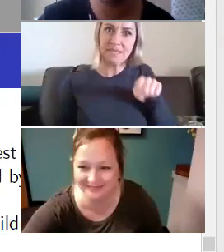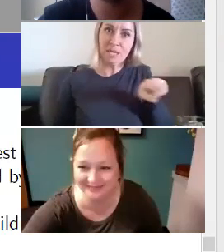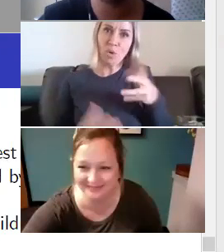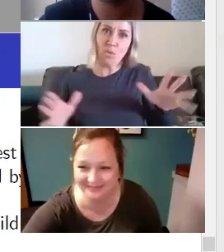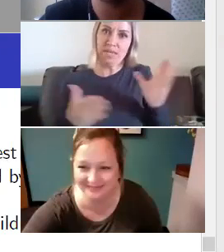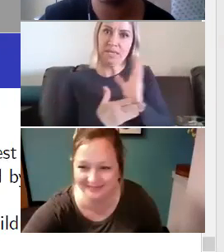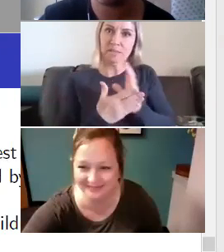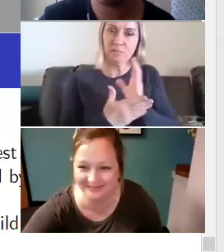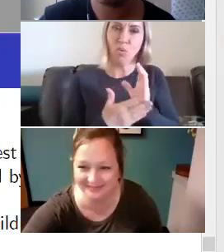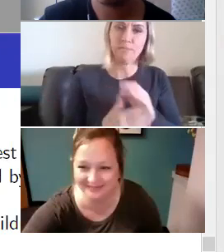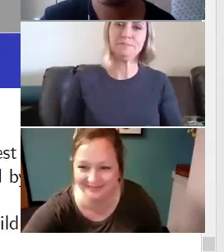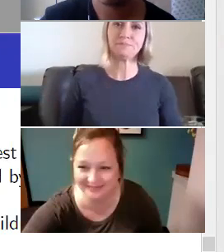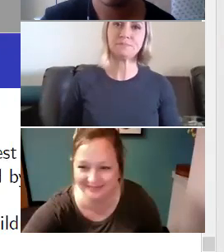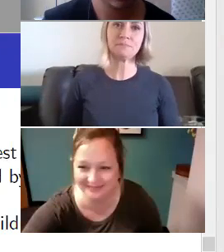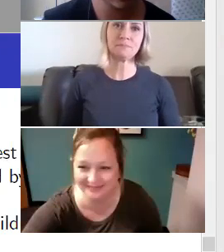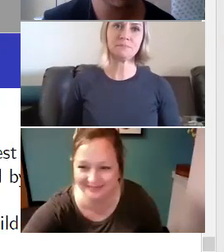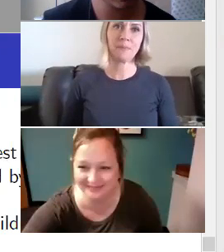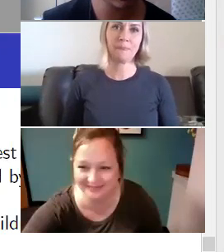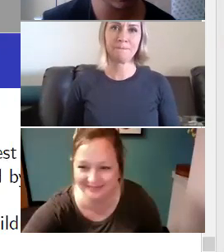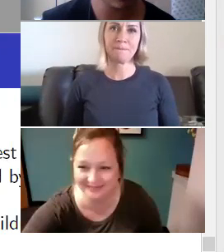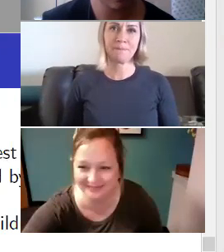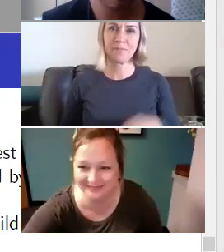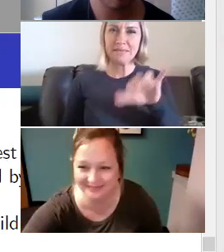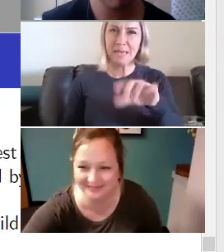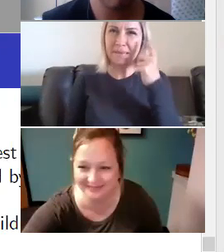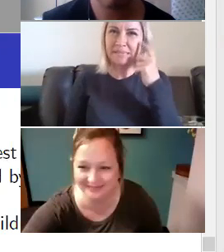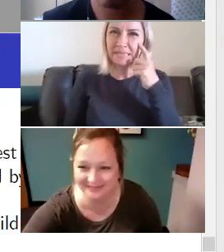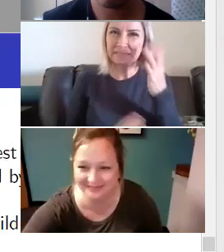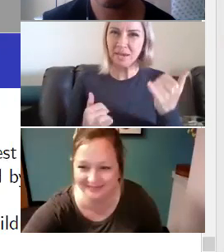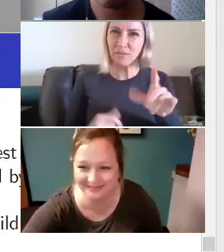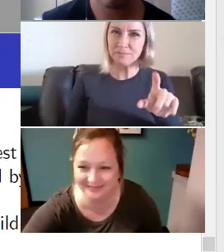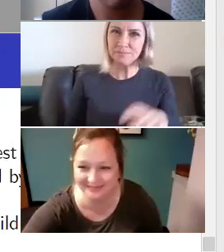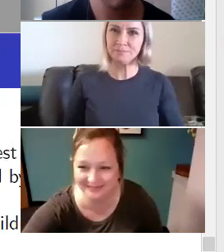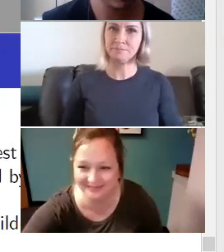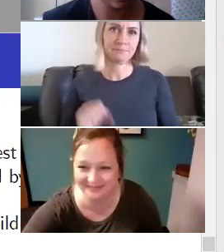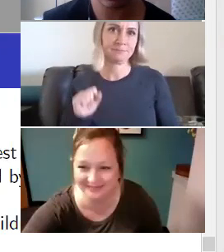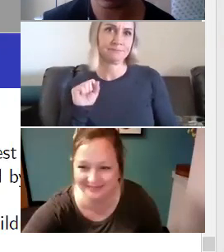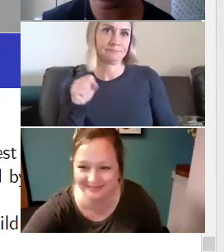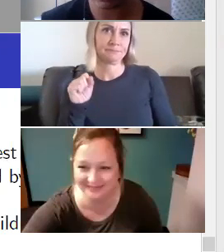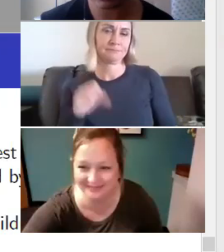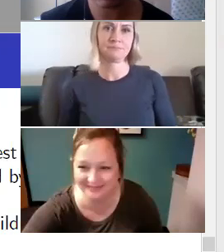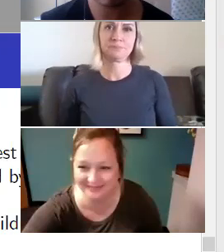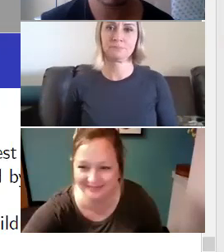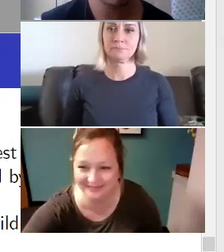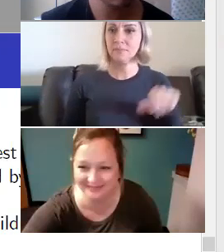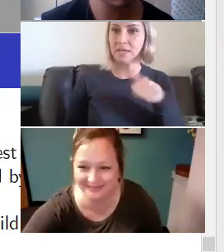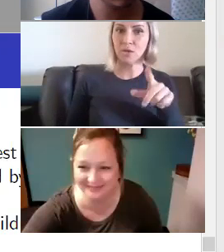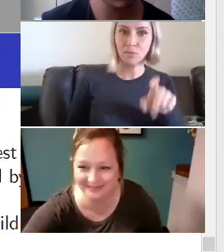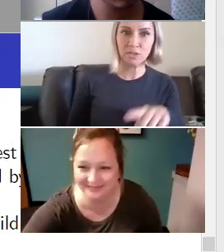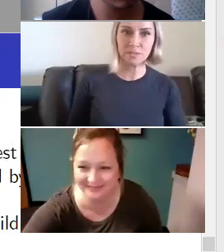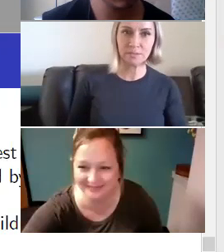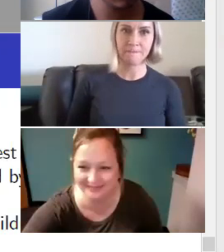don't need to explore either. Does that make sense now? Yep. Any other questions?